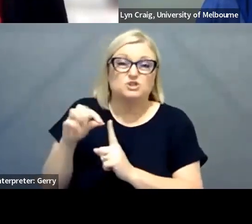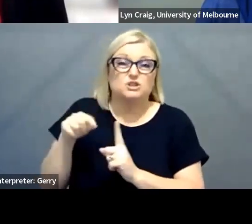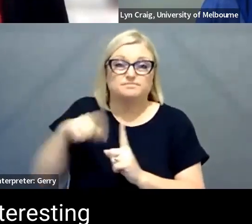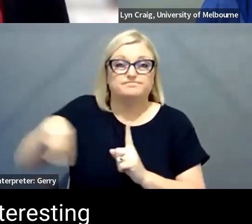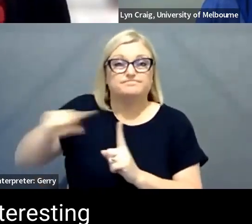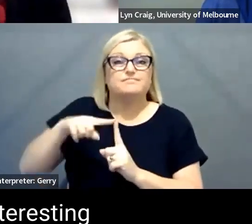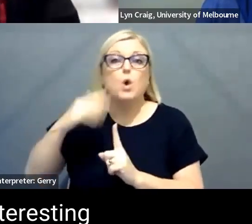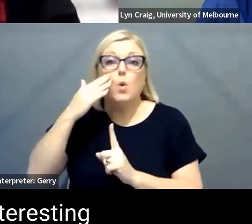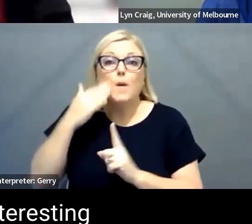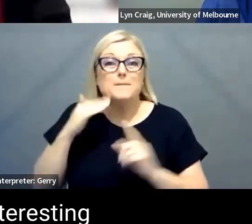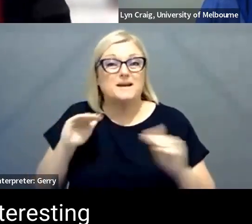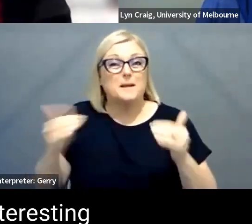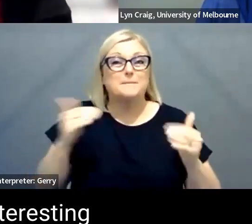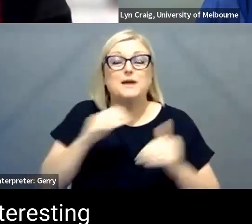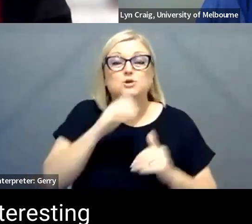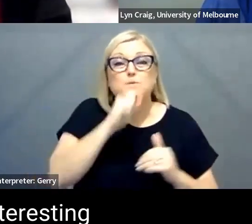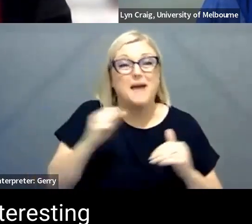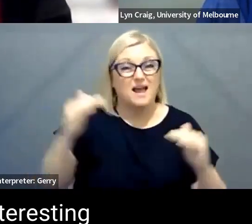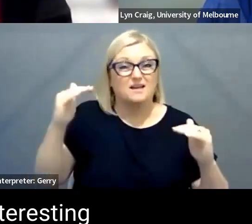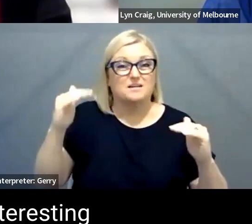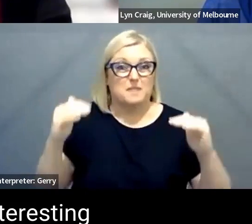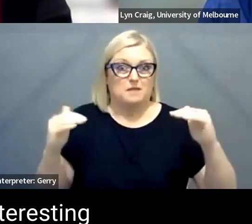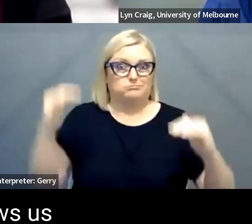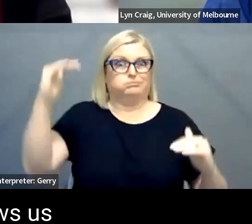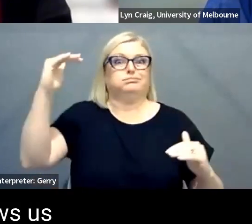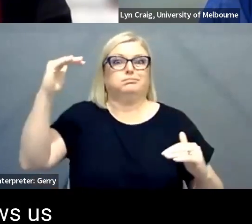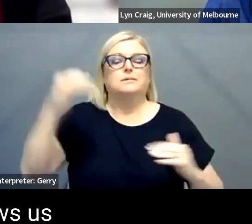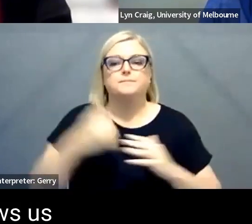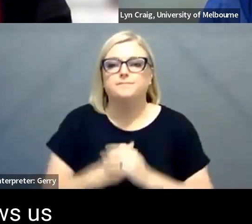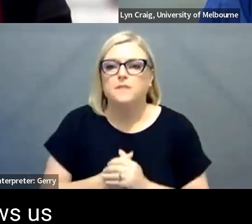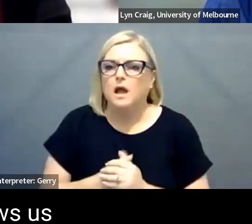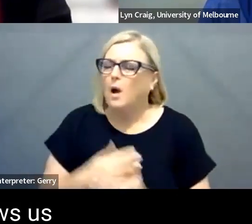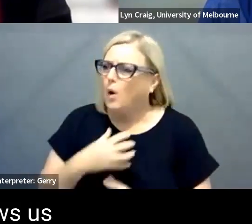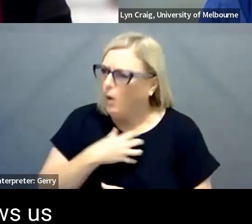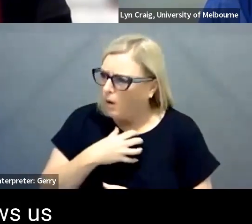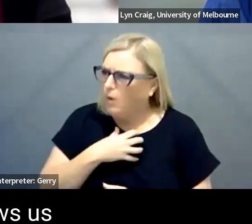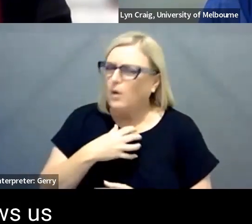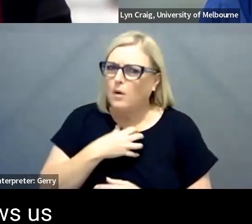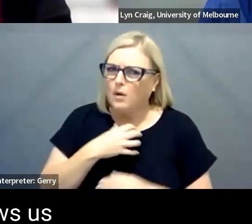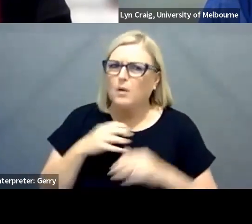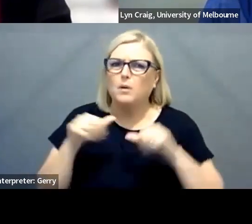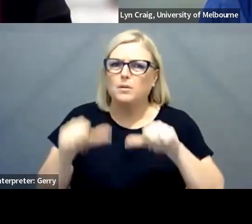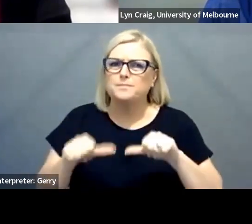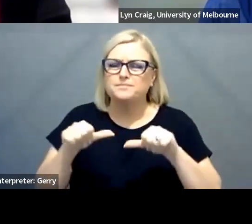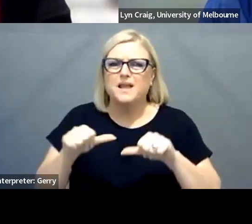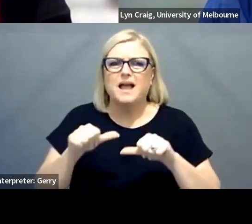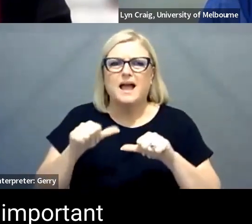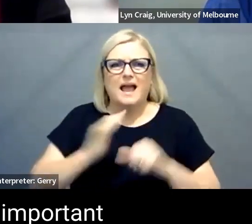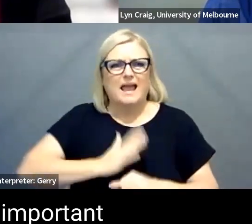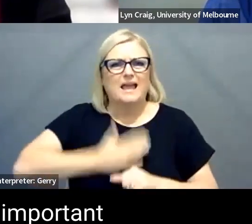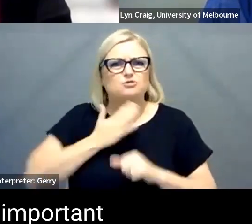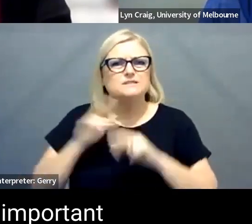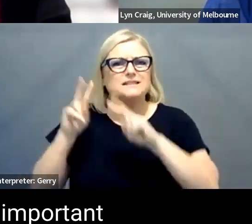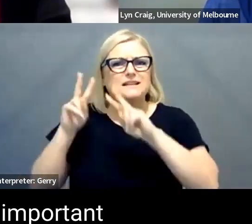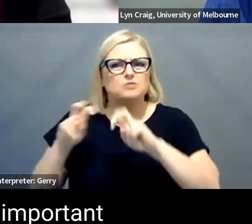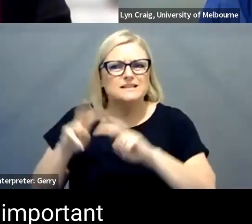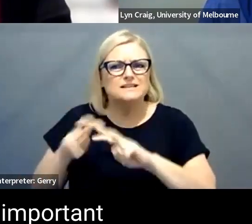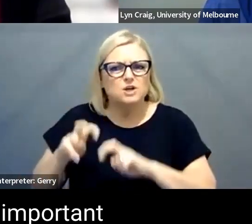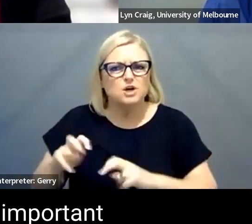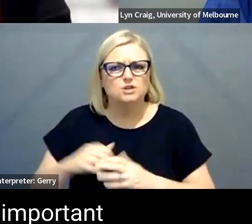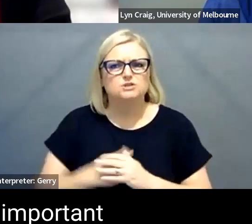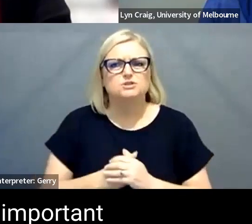Thanks, Natalie. That's really interesting and important research, but shows us quite a stark picture. I think it's